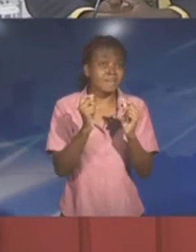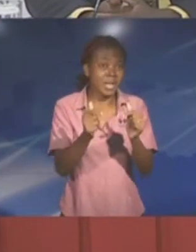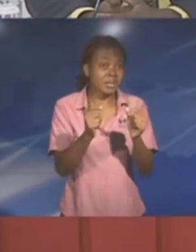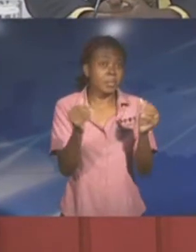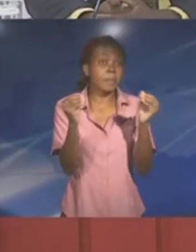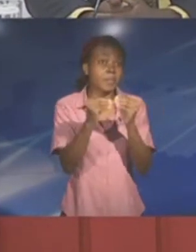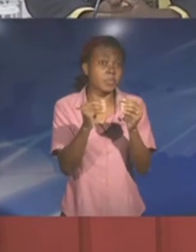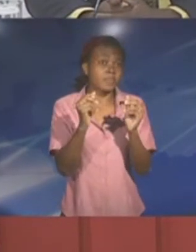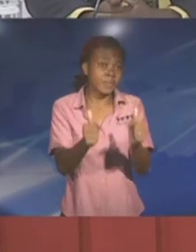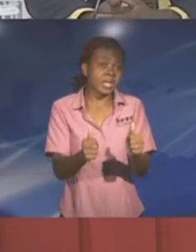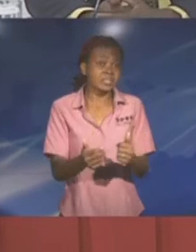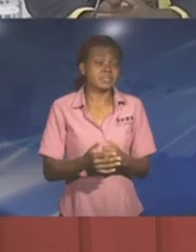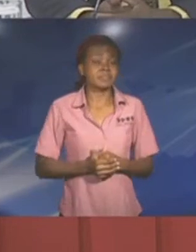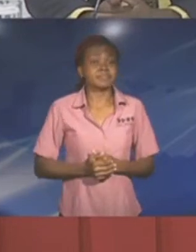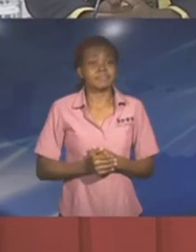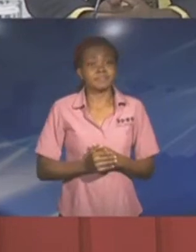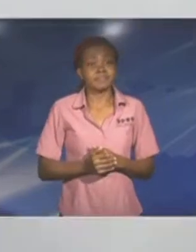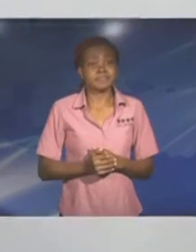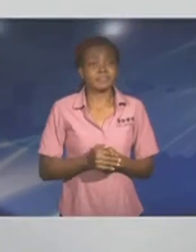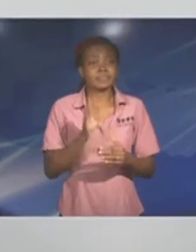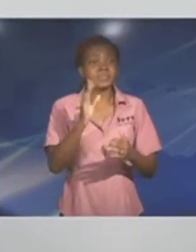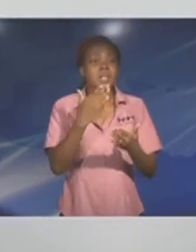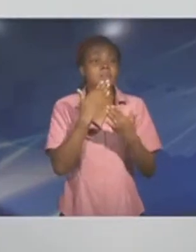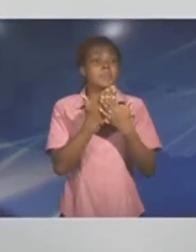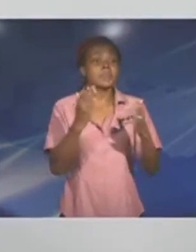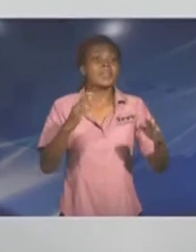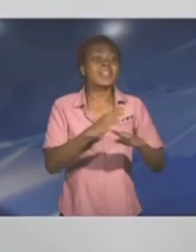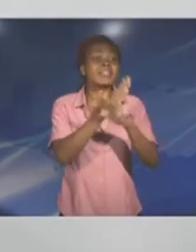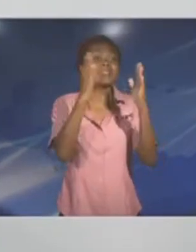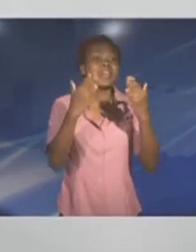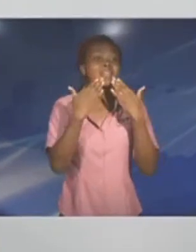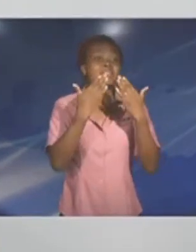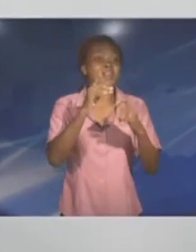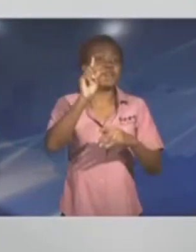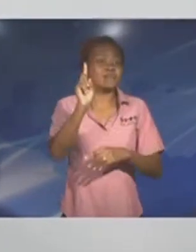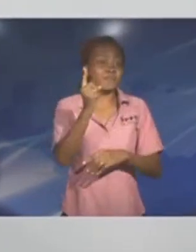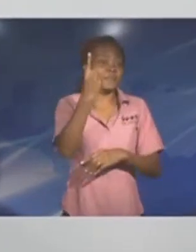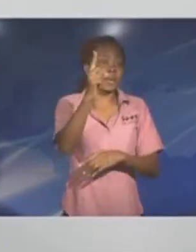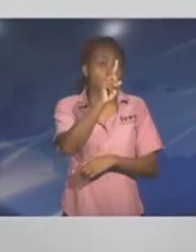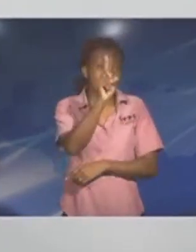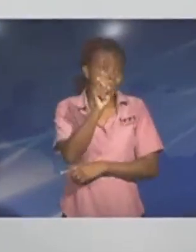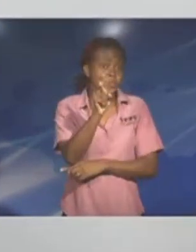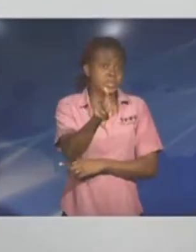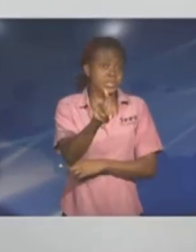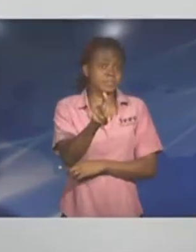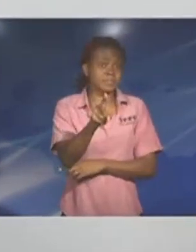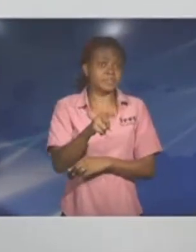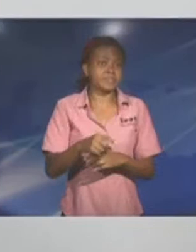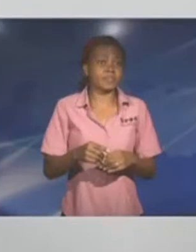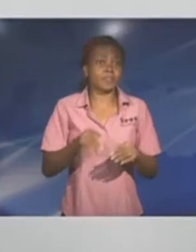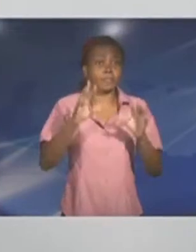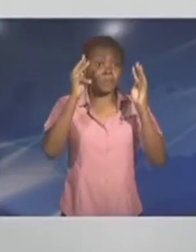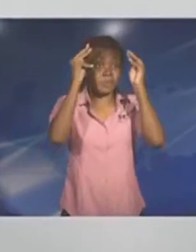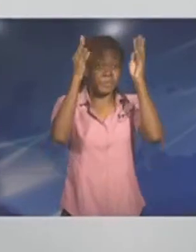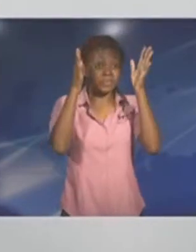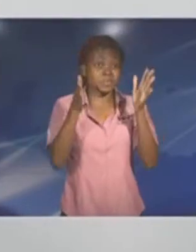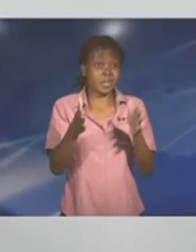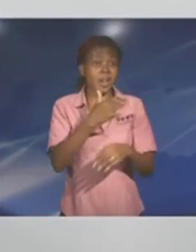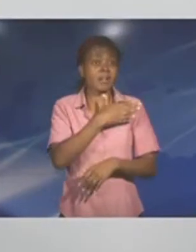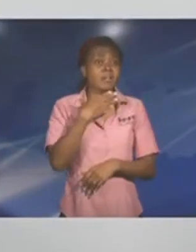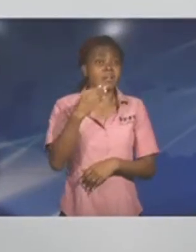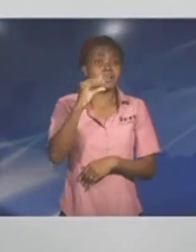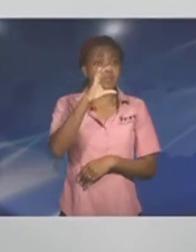Good morning, and thank you, Urvashi, for the first part of the question. The Honourable Minister and the Chief Medical Officer will provide